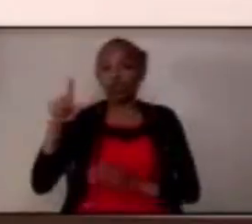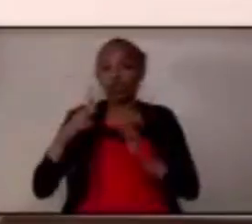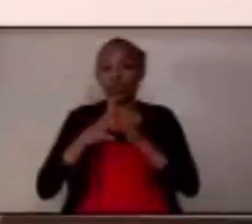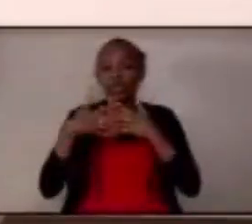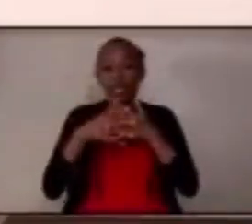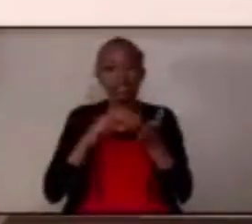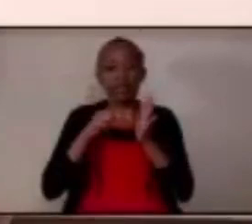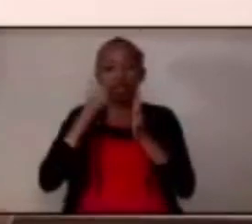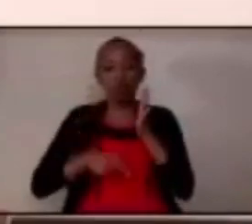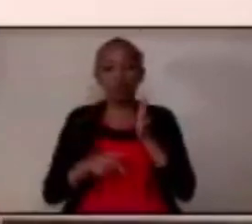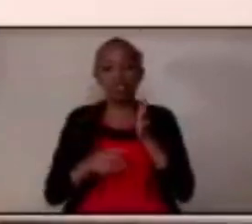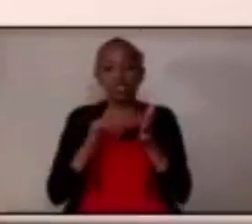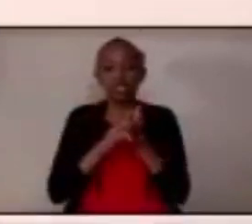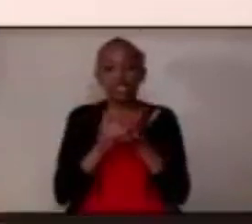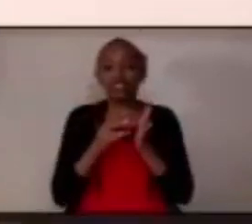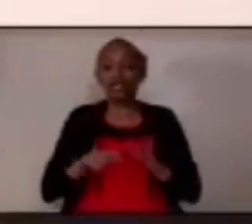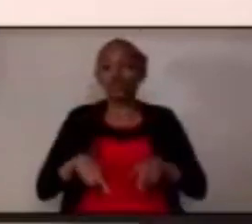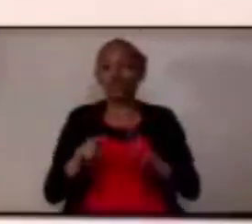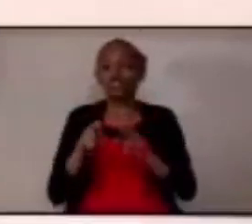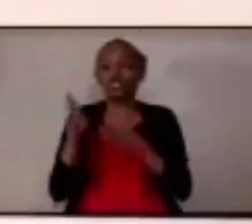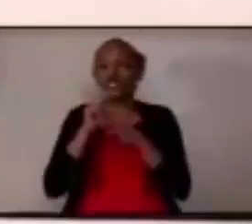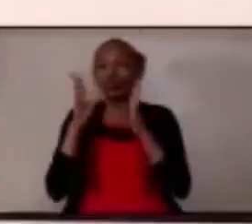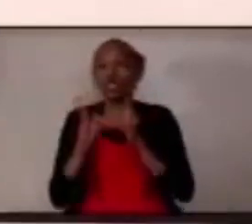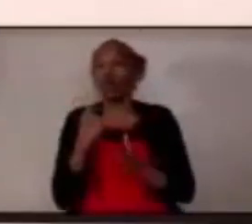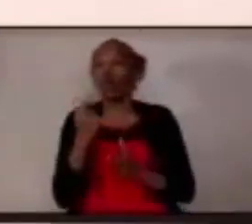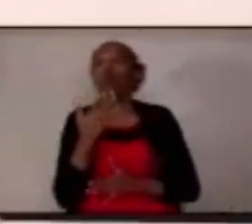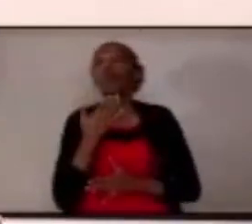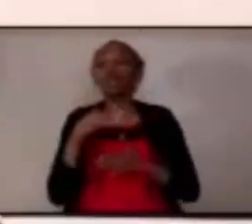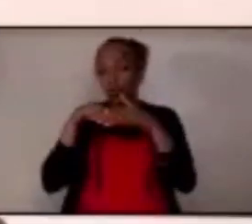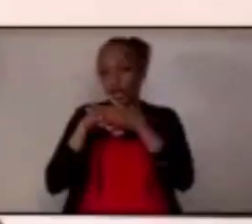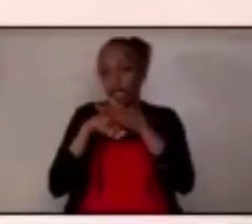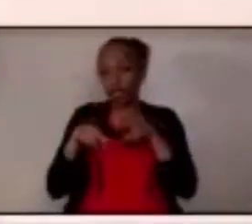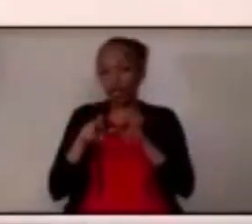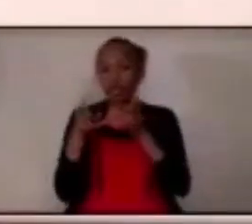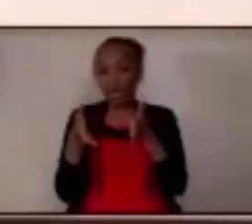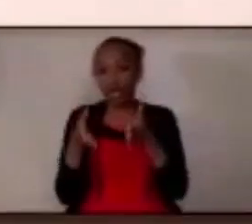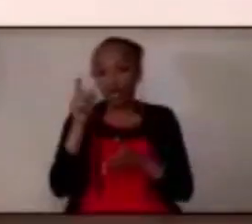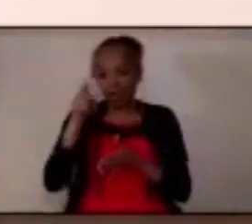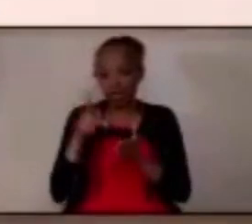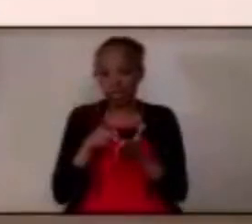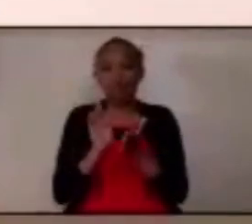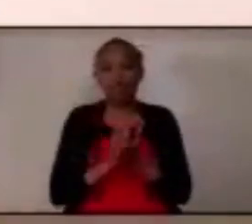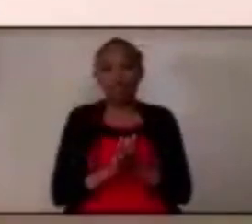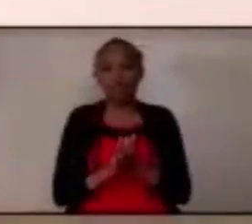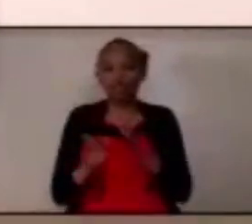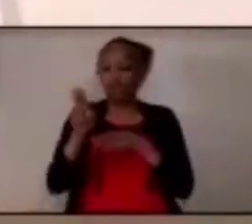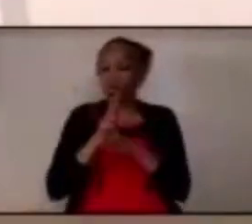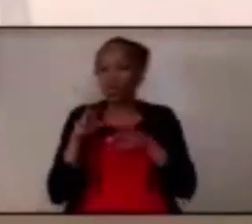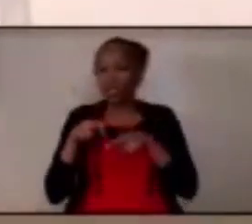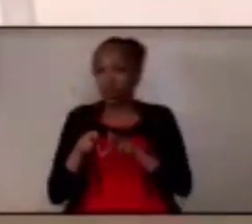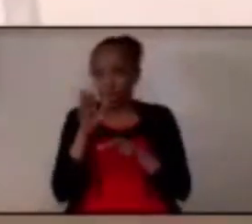And that means that a road user who wants to access that road will need to pay to use that